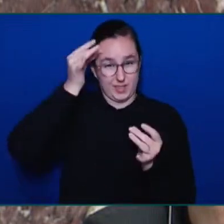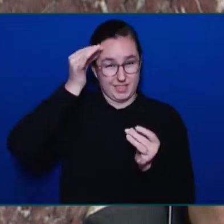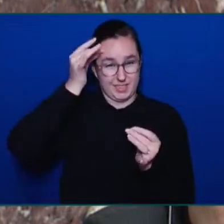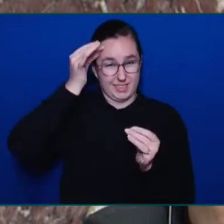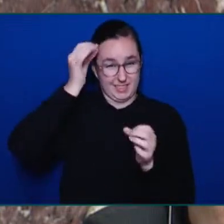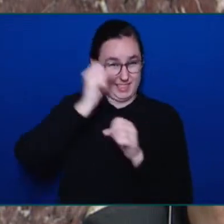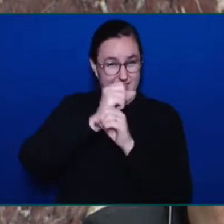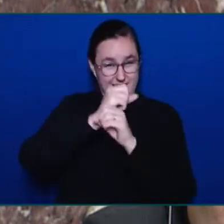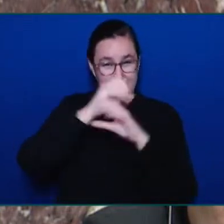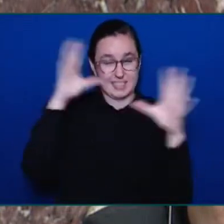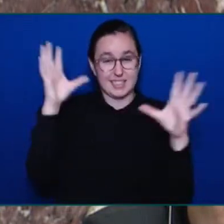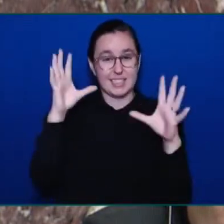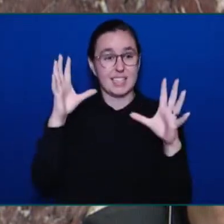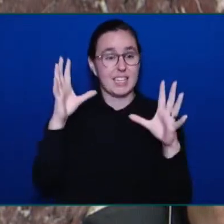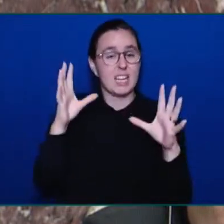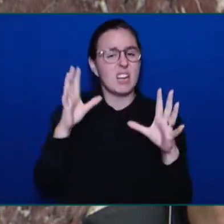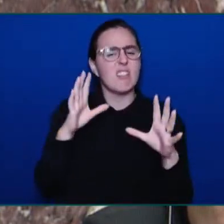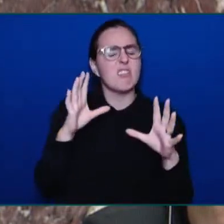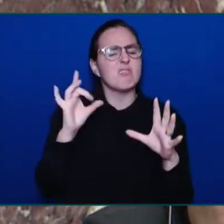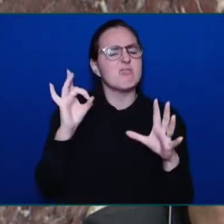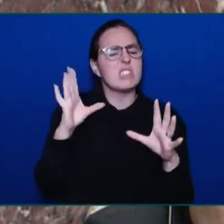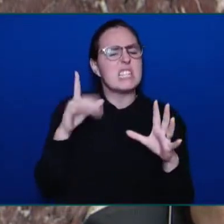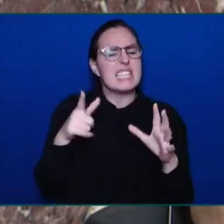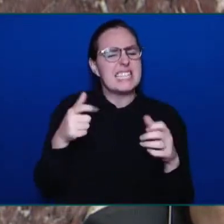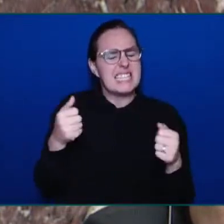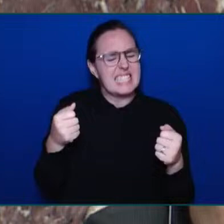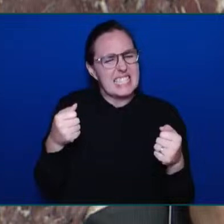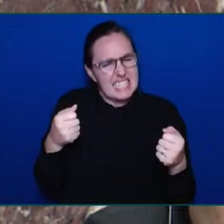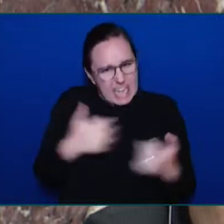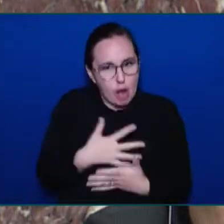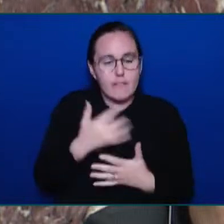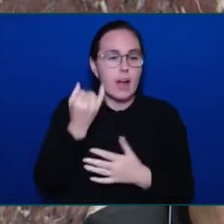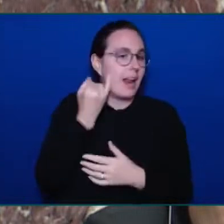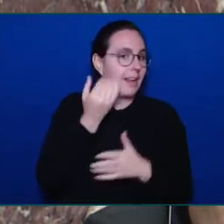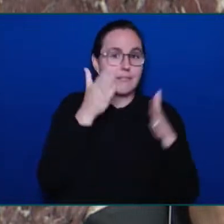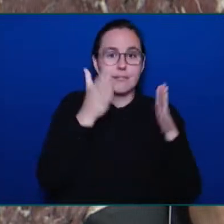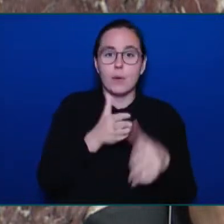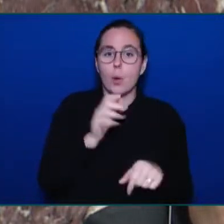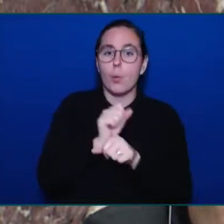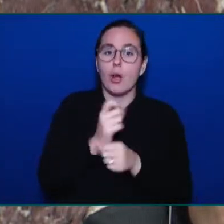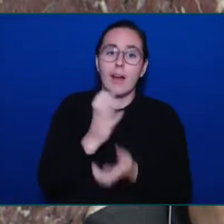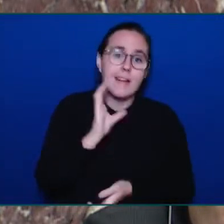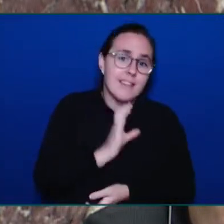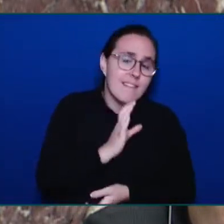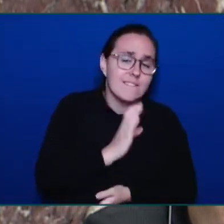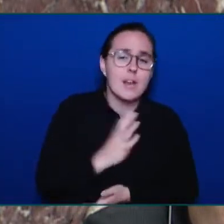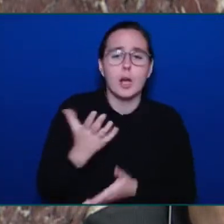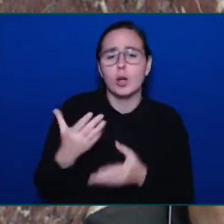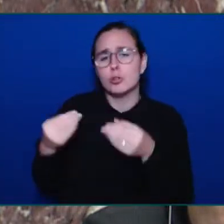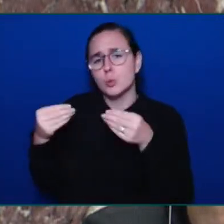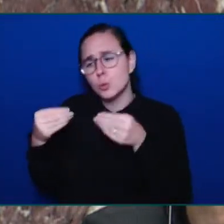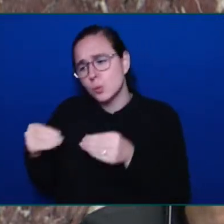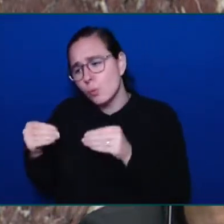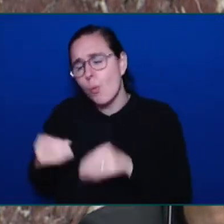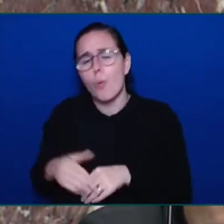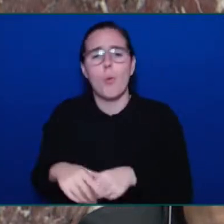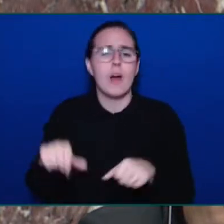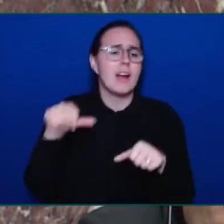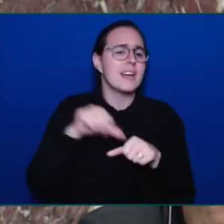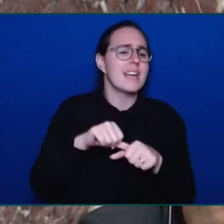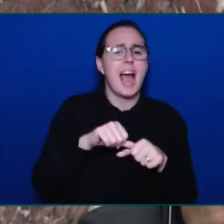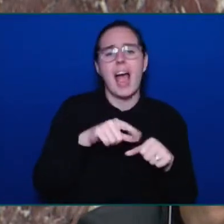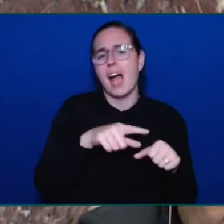a cafe and have someone who is armed walk in and either threaten or actually physically